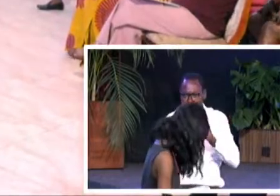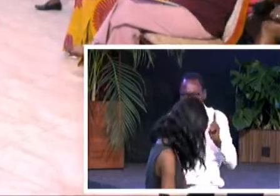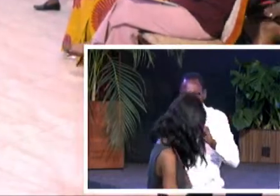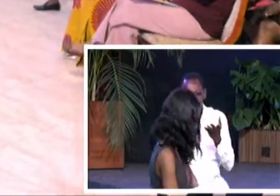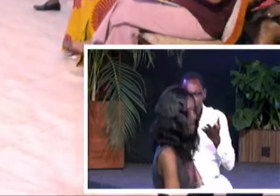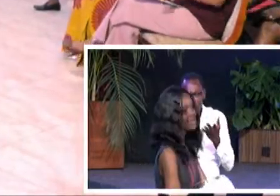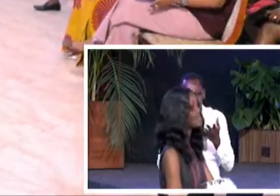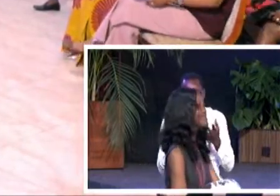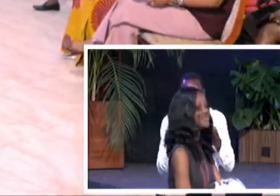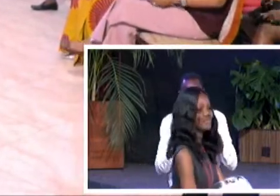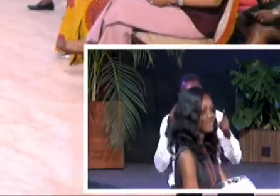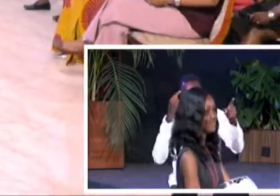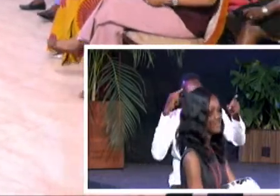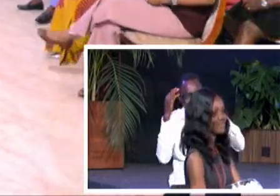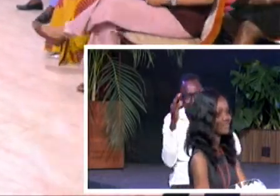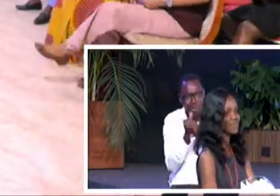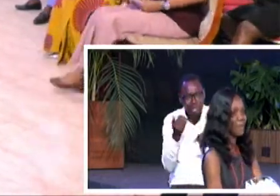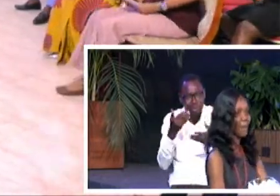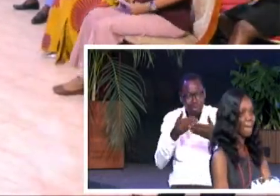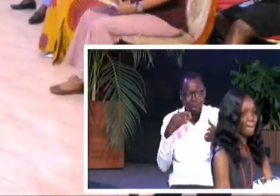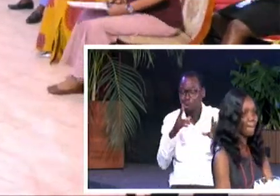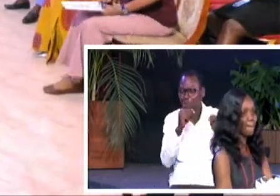It's like my birthday tonight.